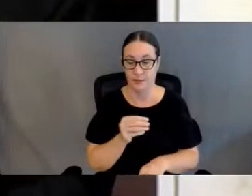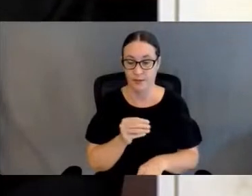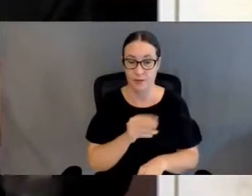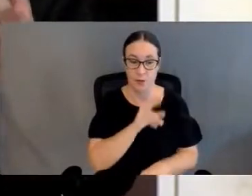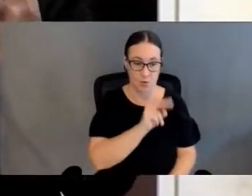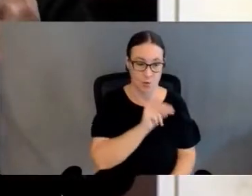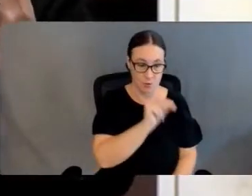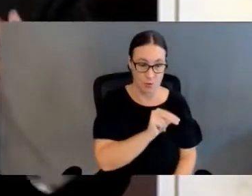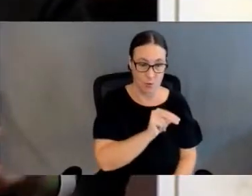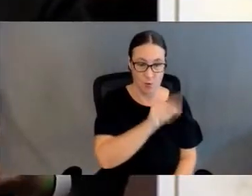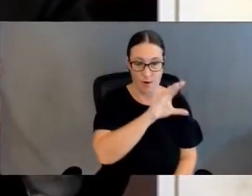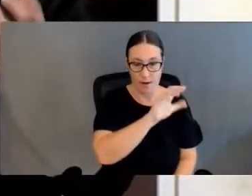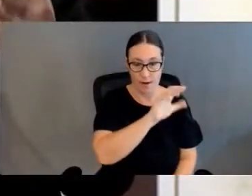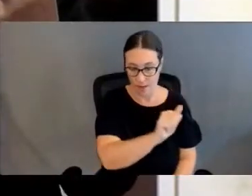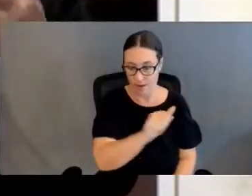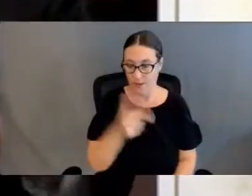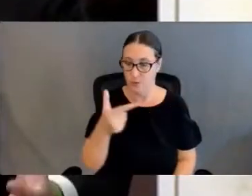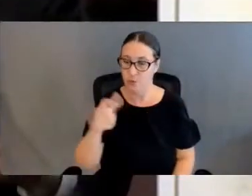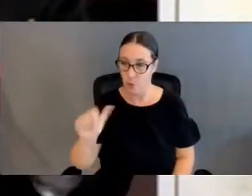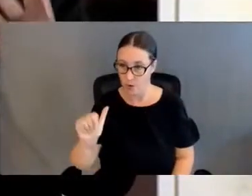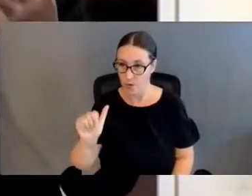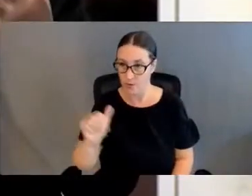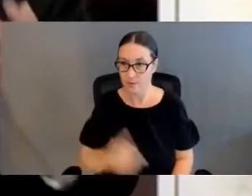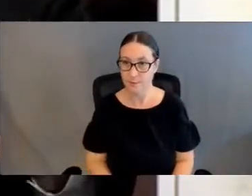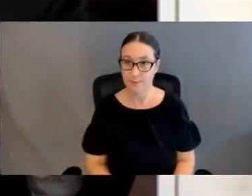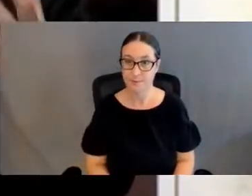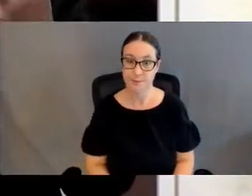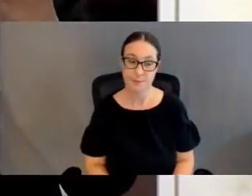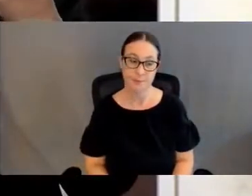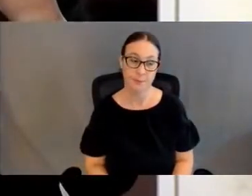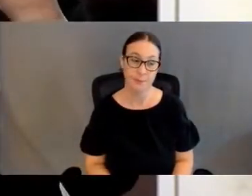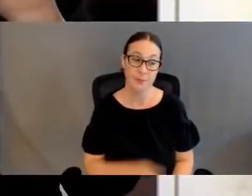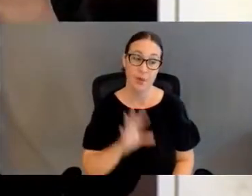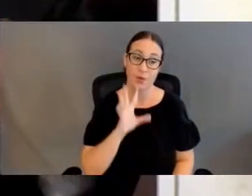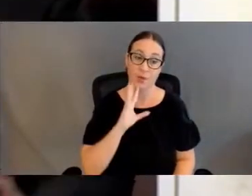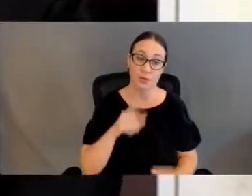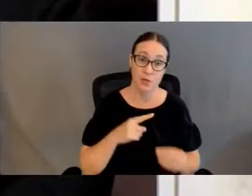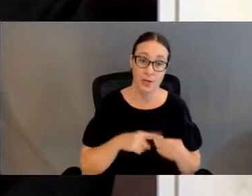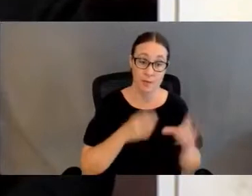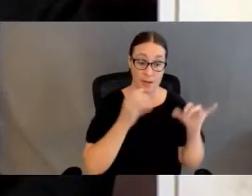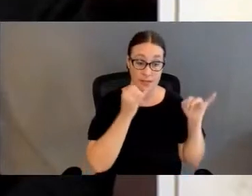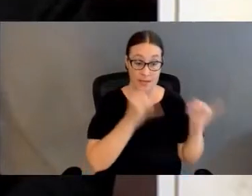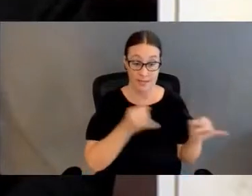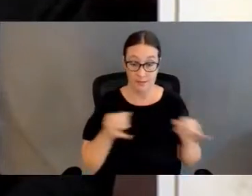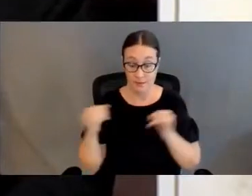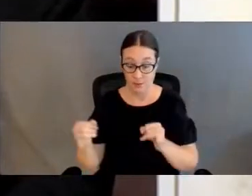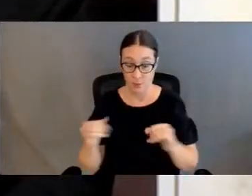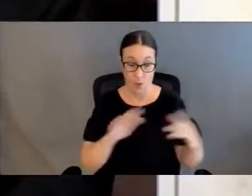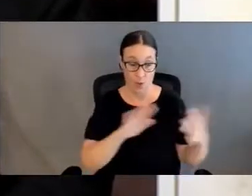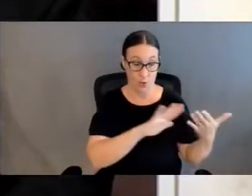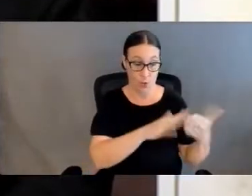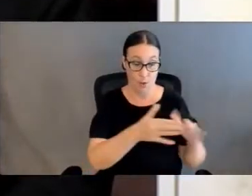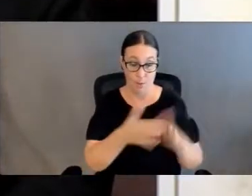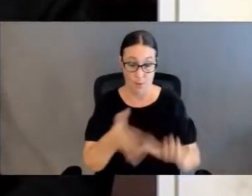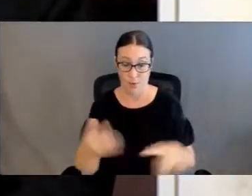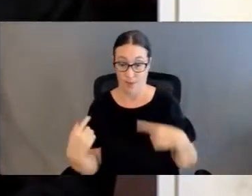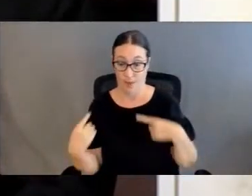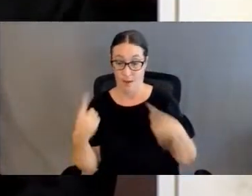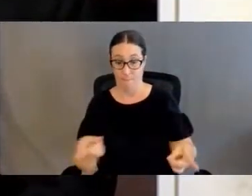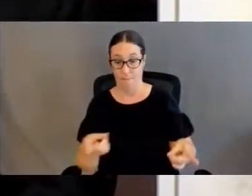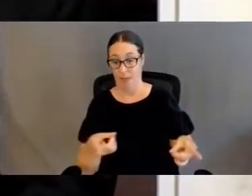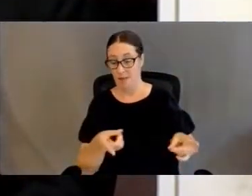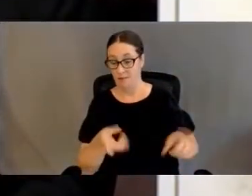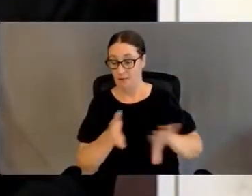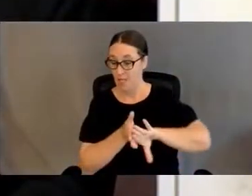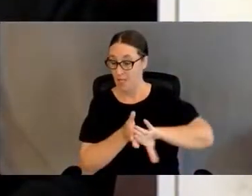Carolina. When we talk about individuals, communities that have been left out in every single